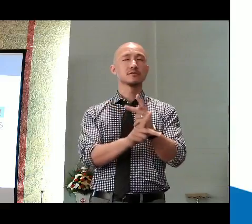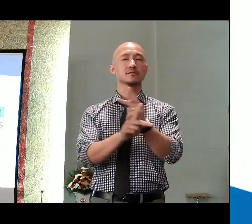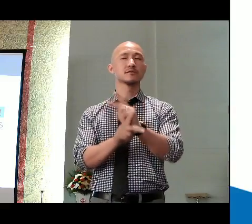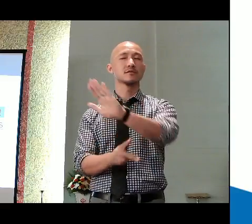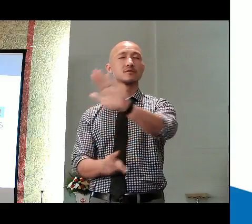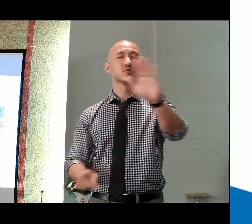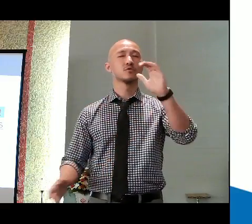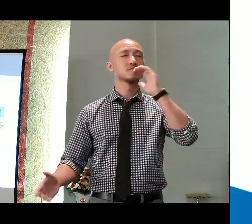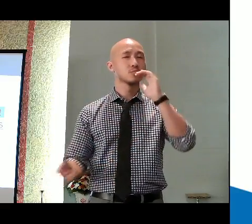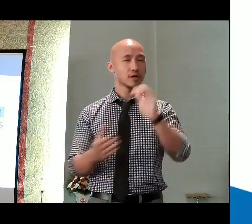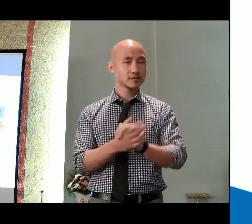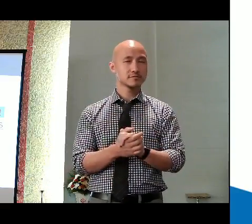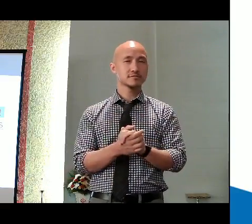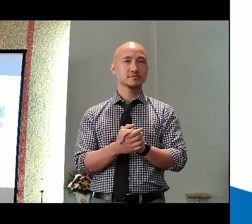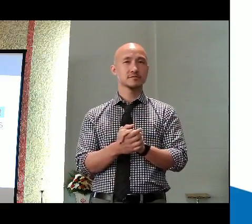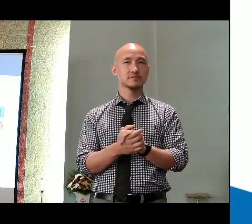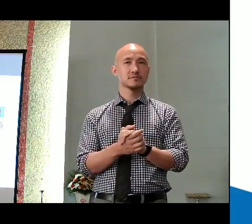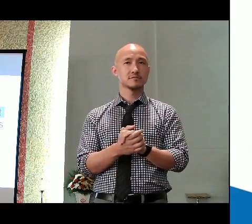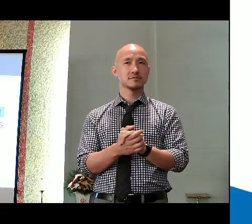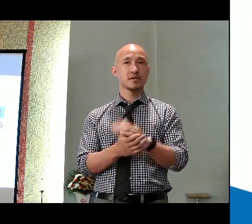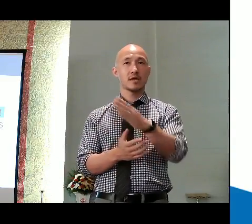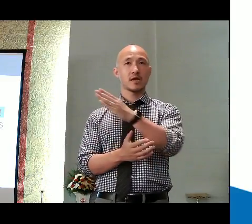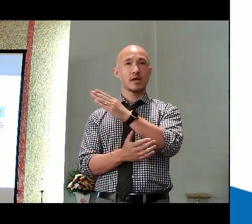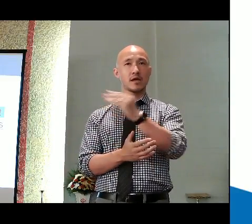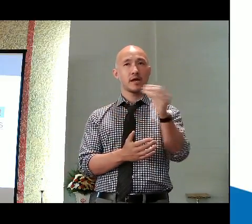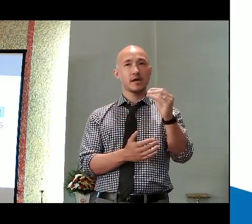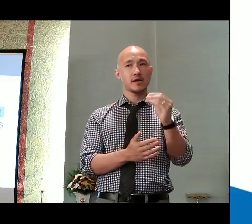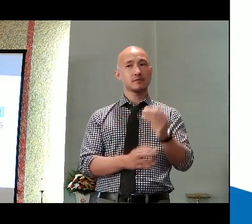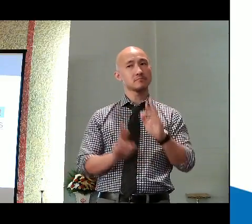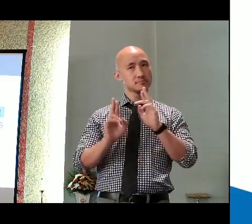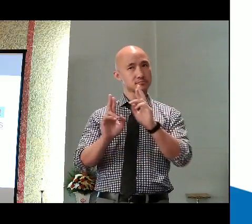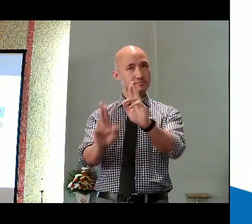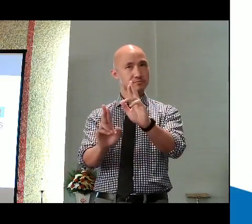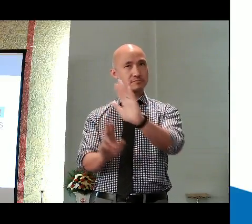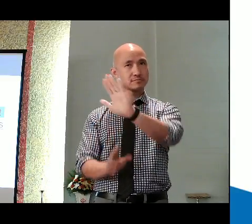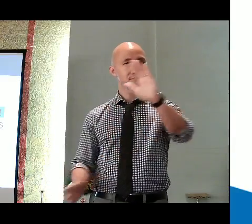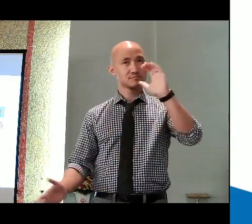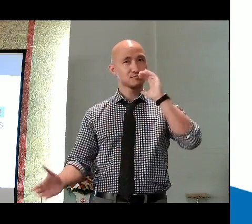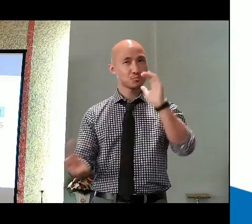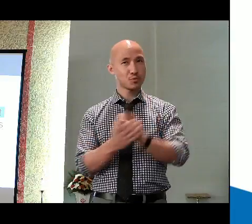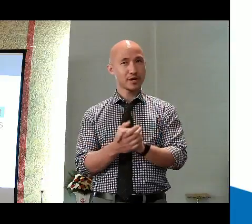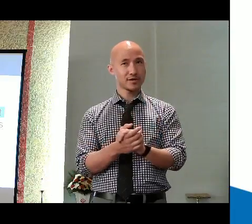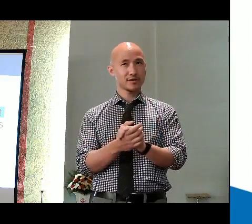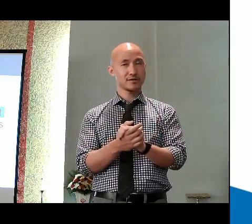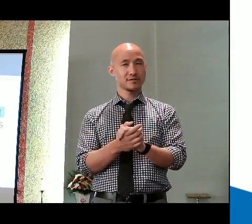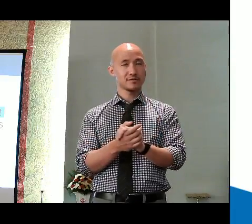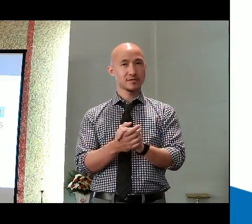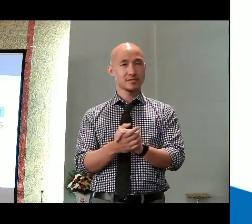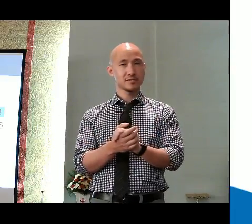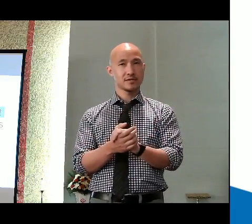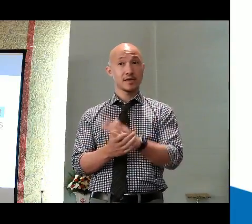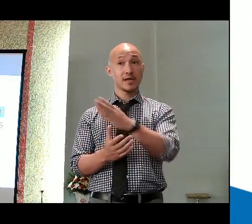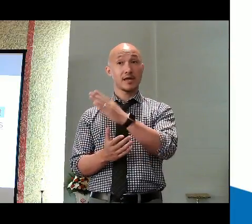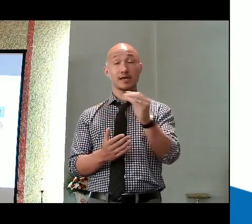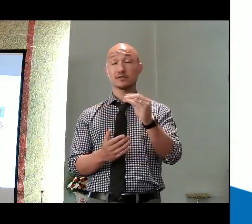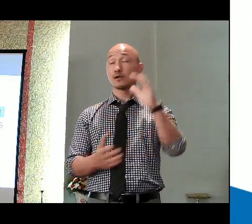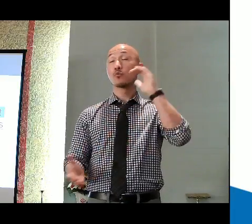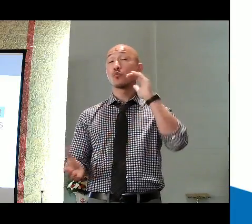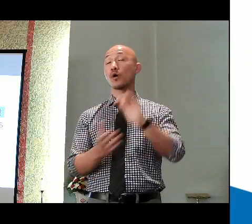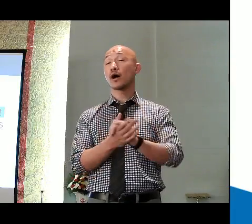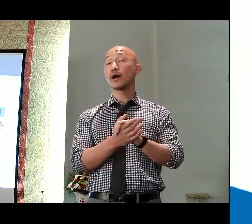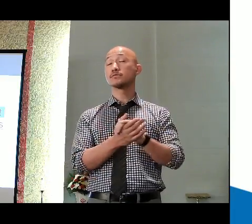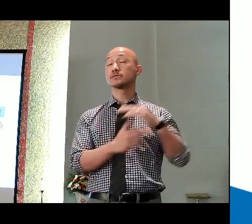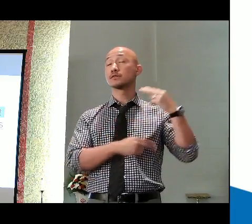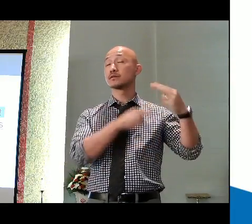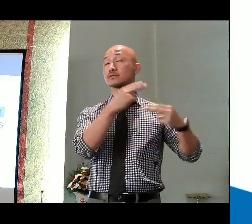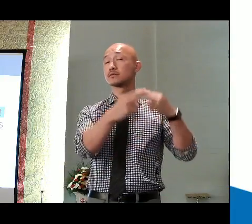live with your wives and treat them with respect as the weaker partner and as heirs with you of